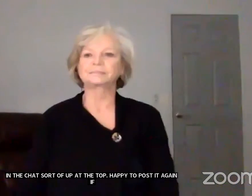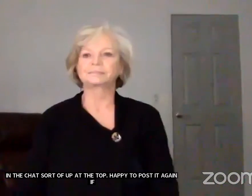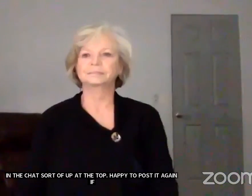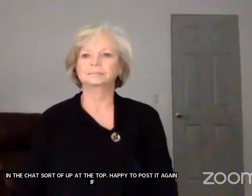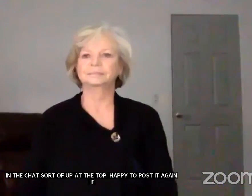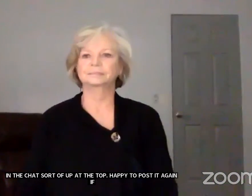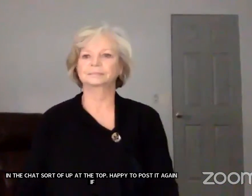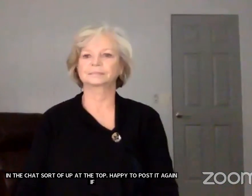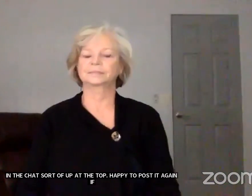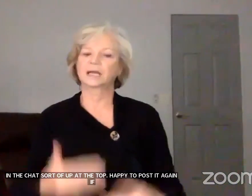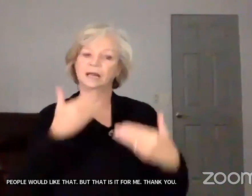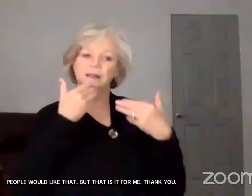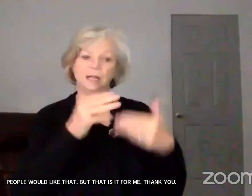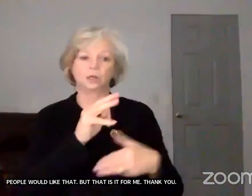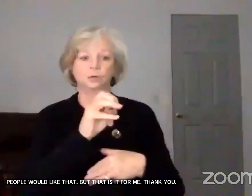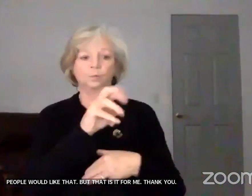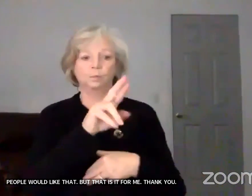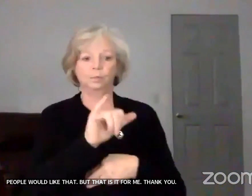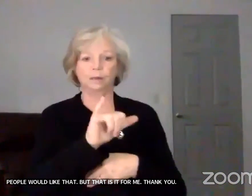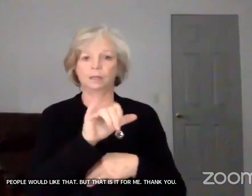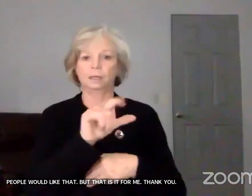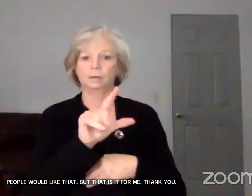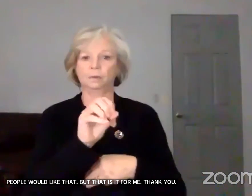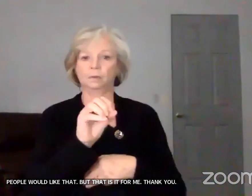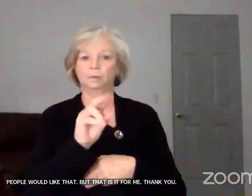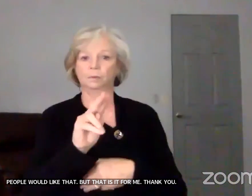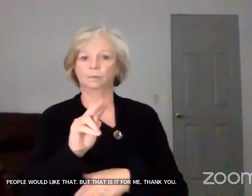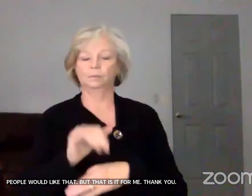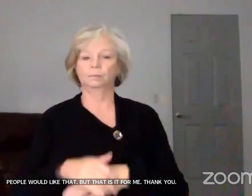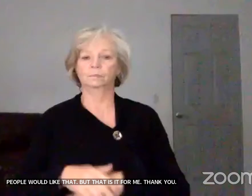Thank you, Mary Lou. All right.